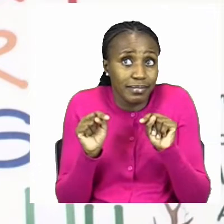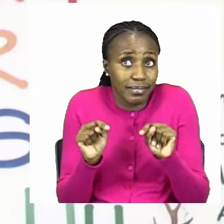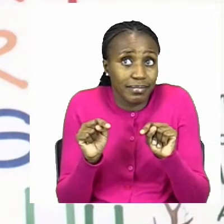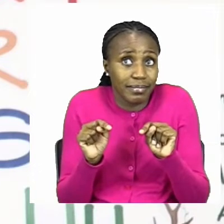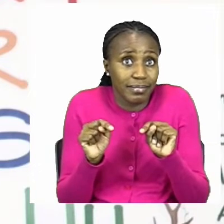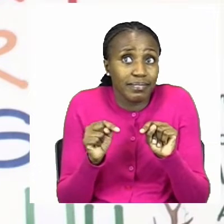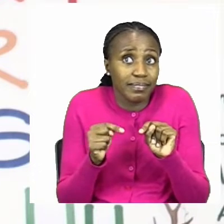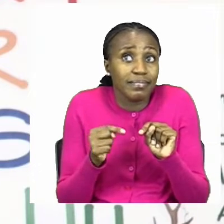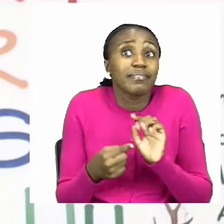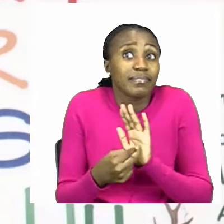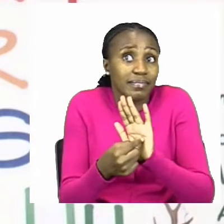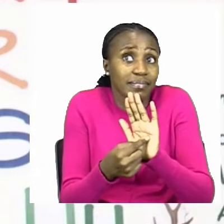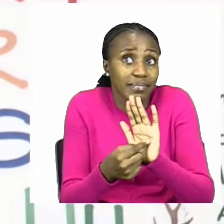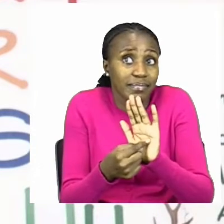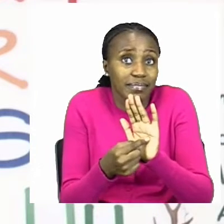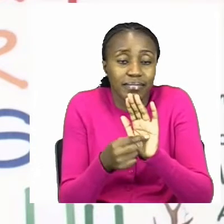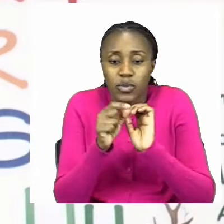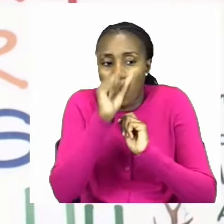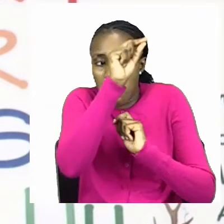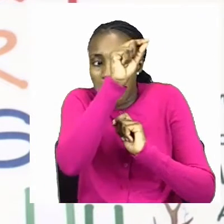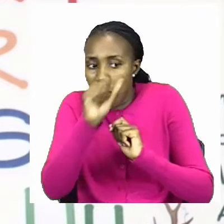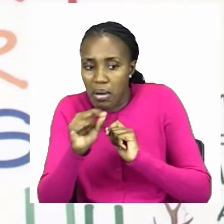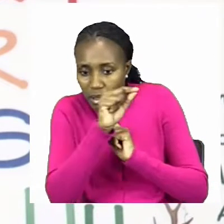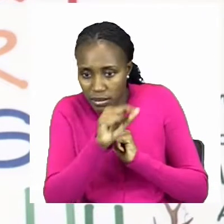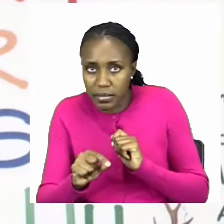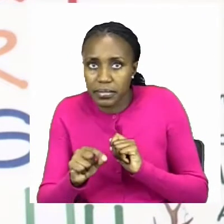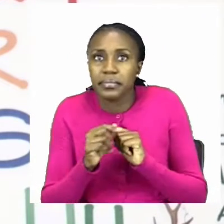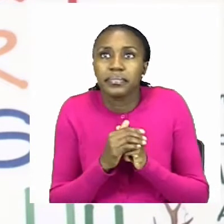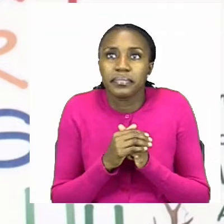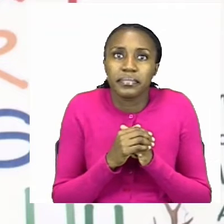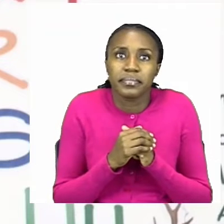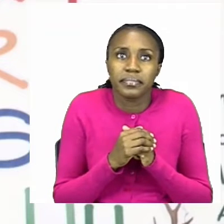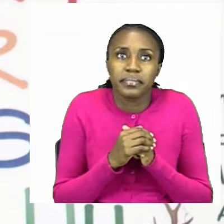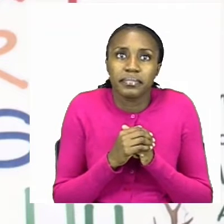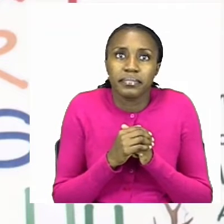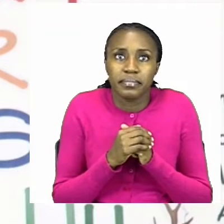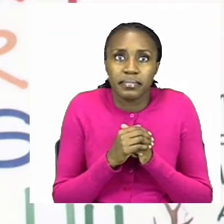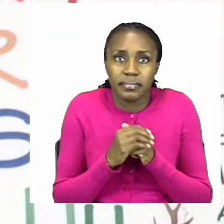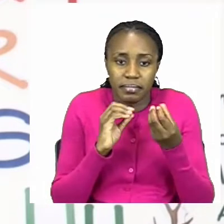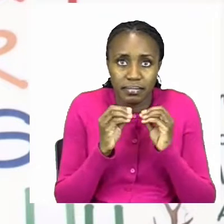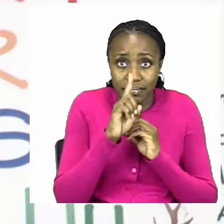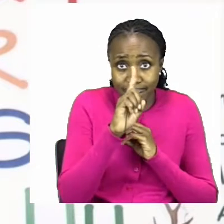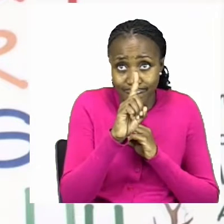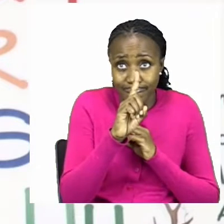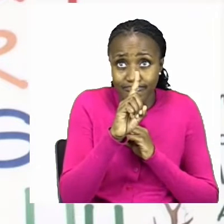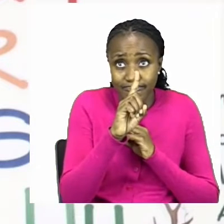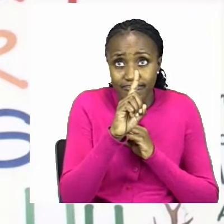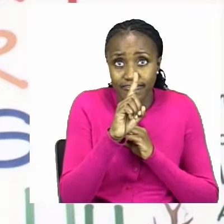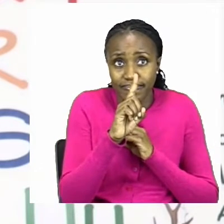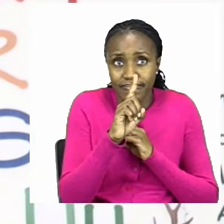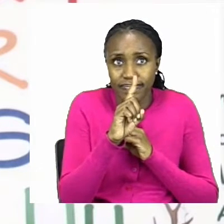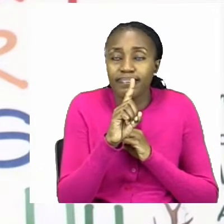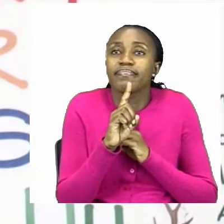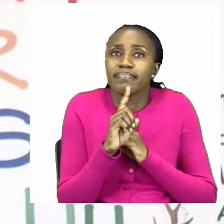and pictures by drawing the lines to match them. So let's start with the number 1.